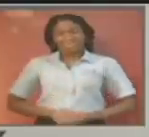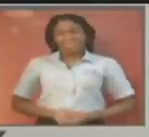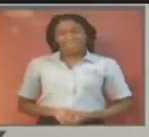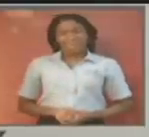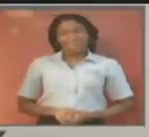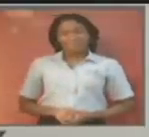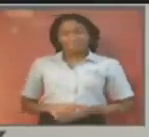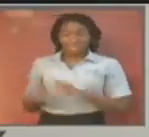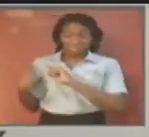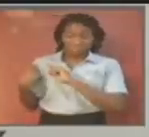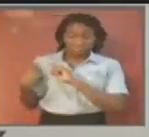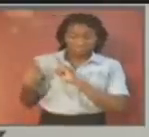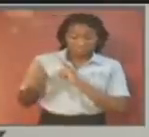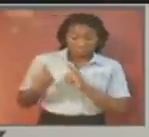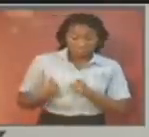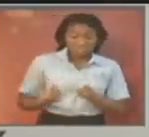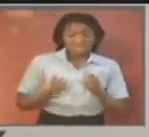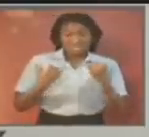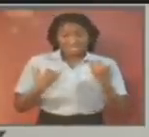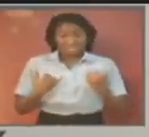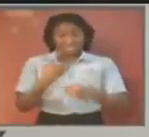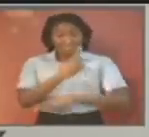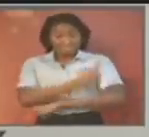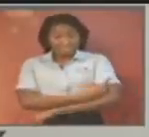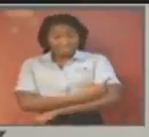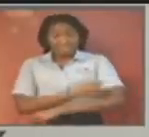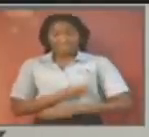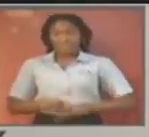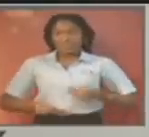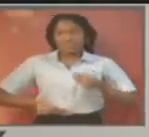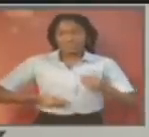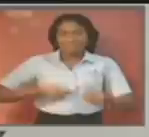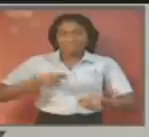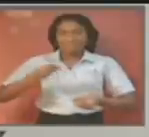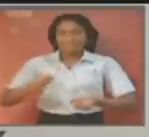To date, we have given vaccine doses as follows.